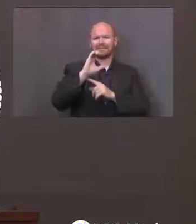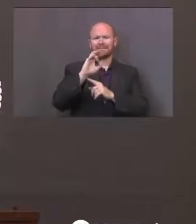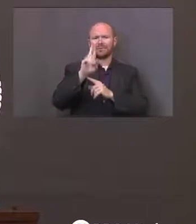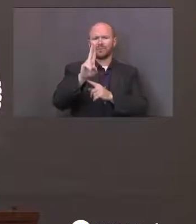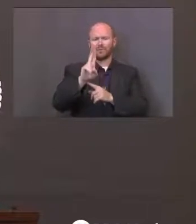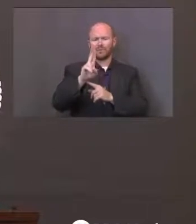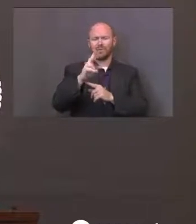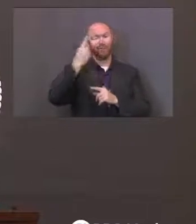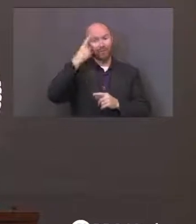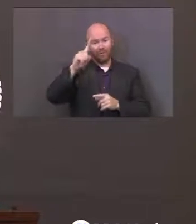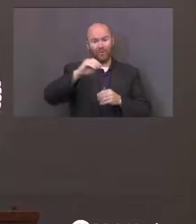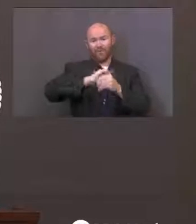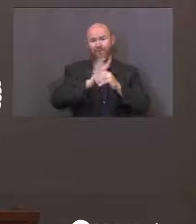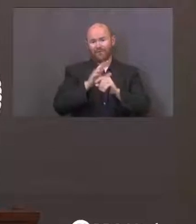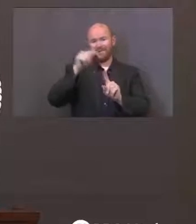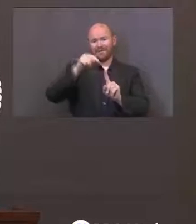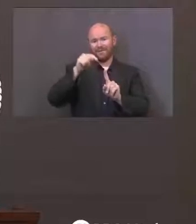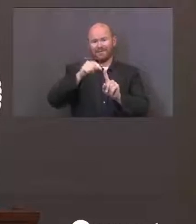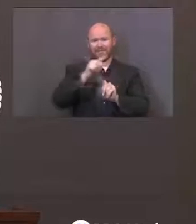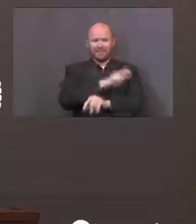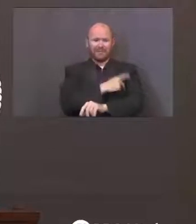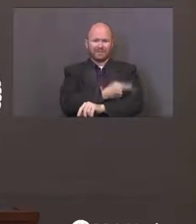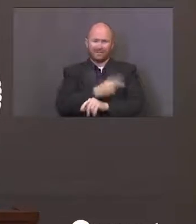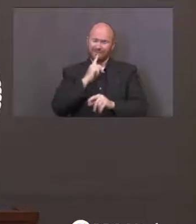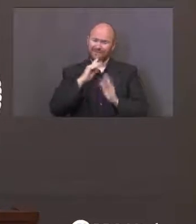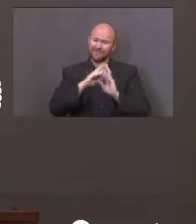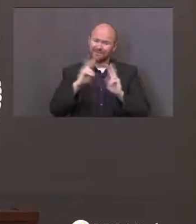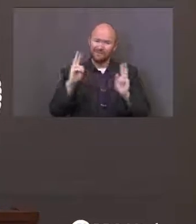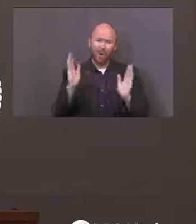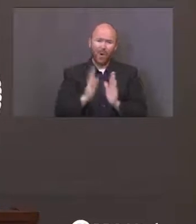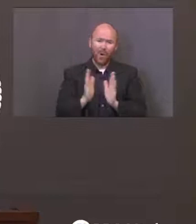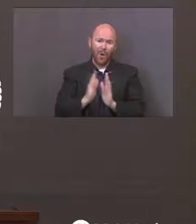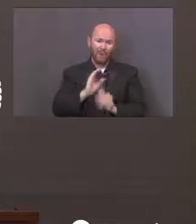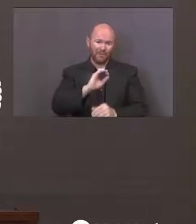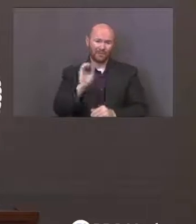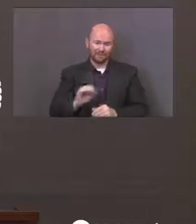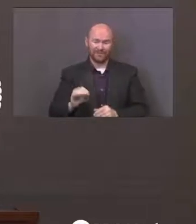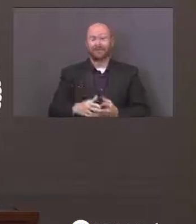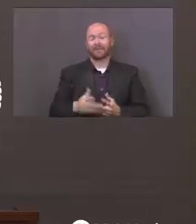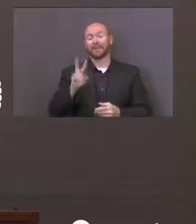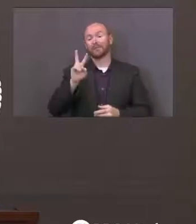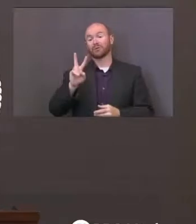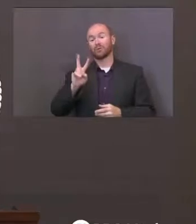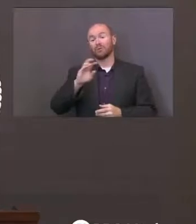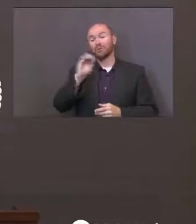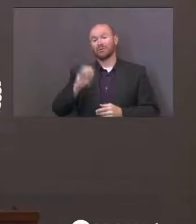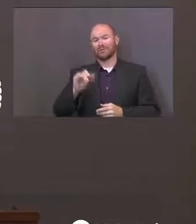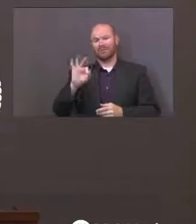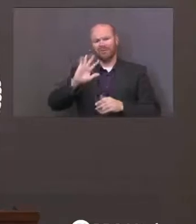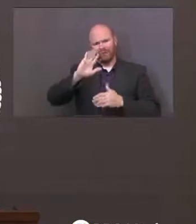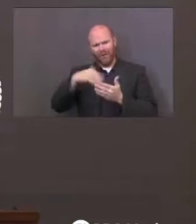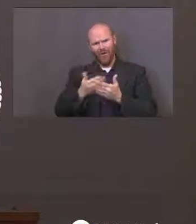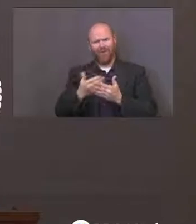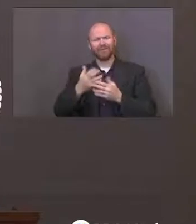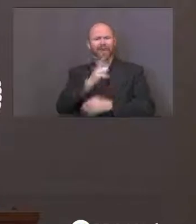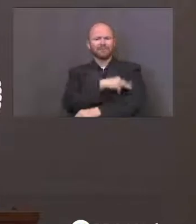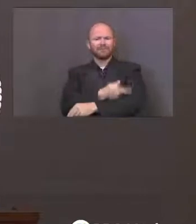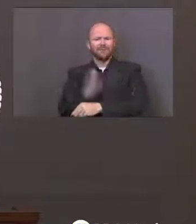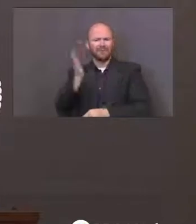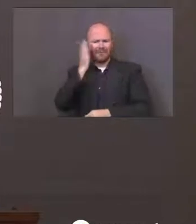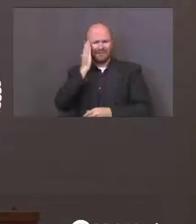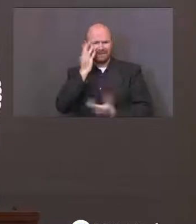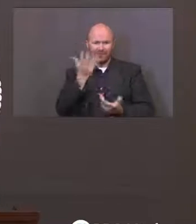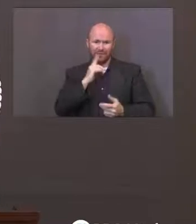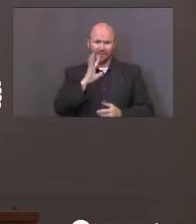are COVID-19 patients, so a small percentage, and only about 2% of overall hospital beds. We have about 50% of our beds. There's